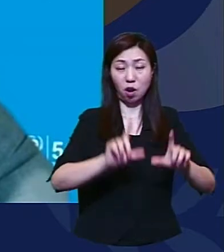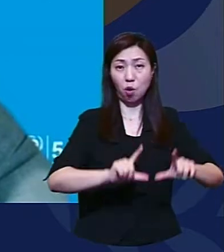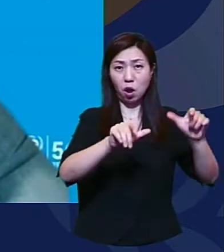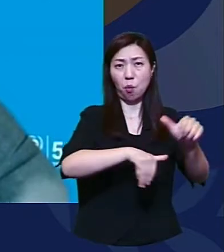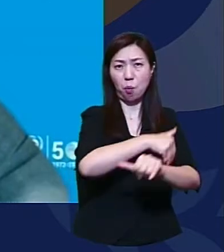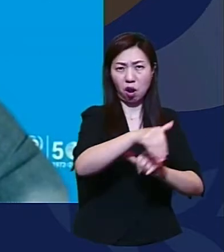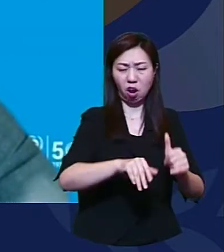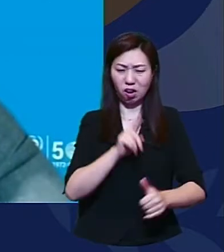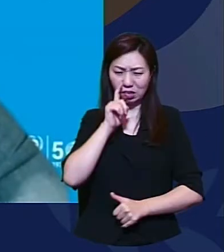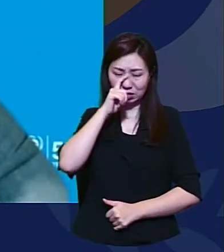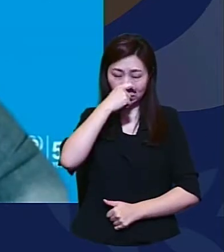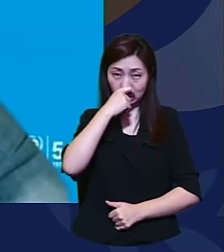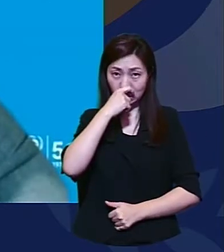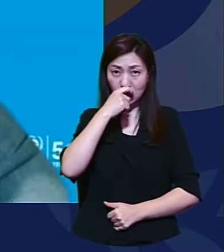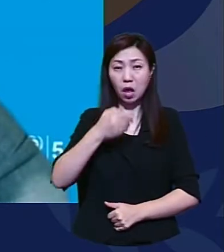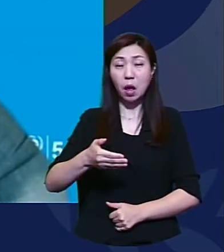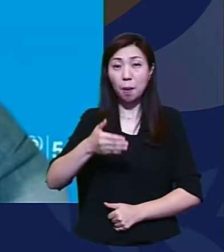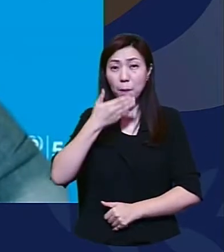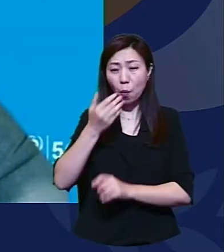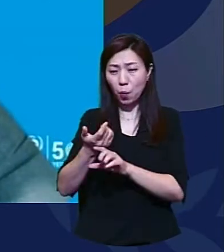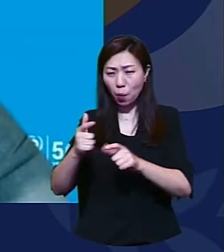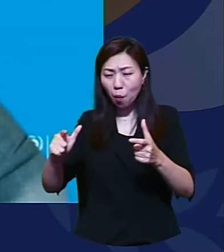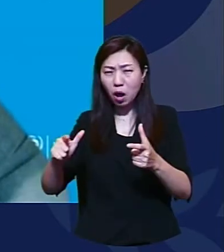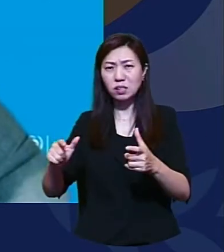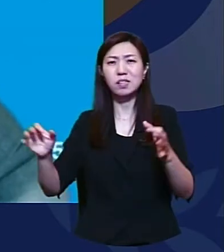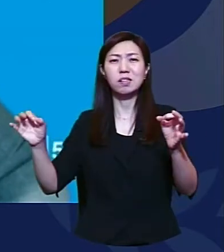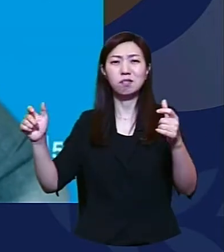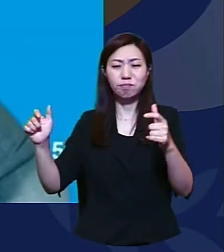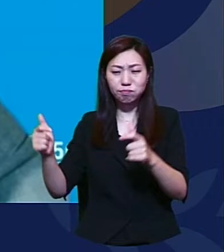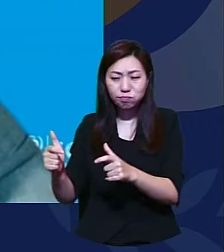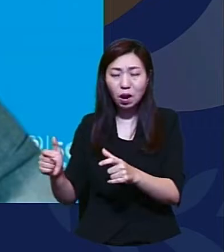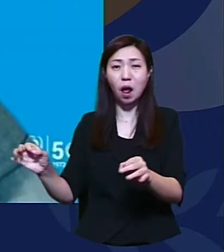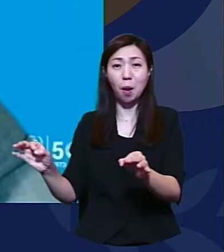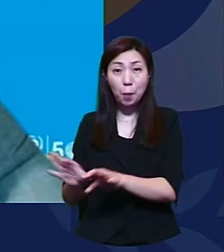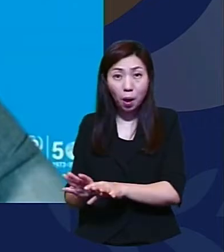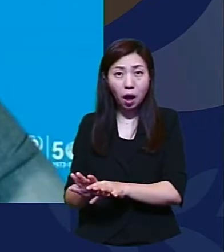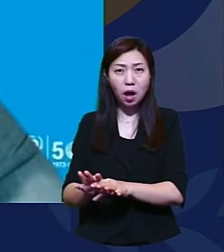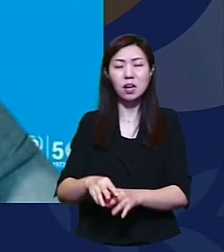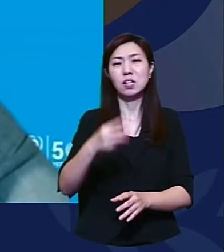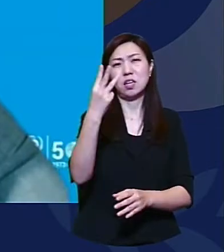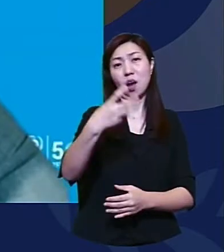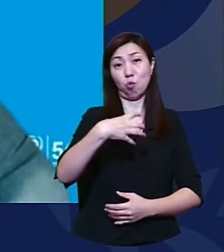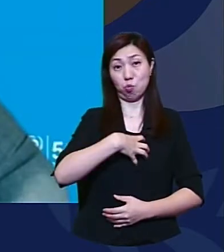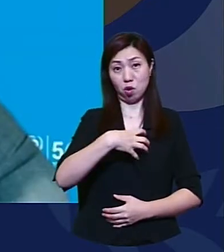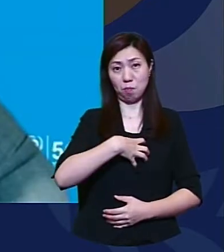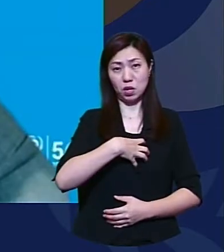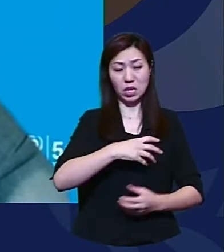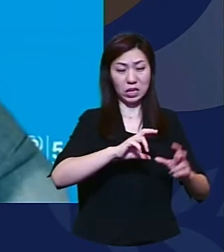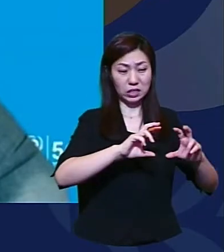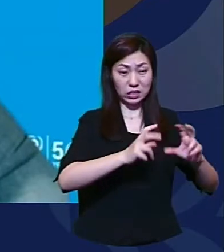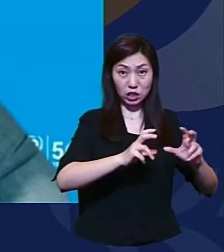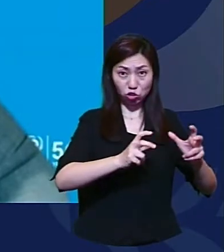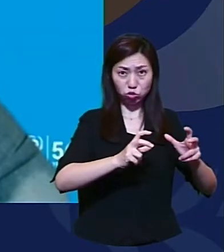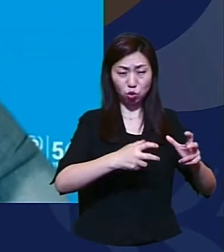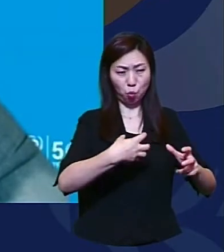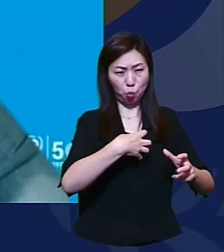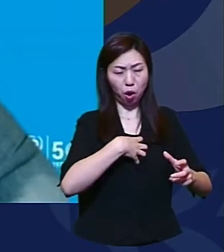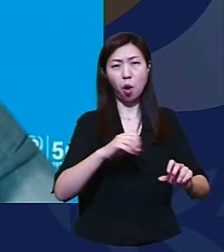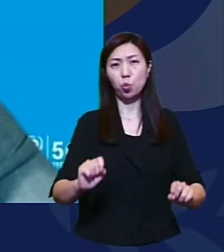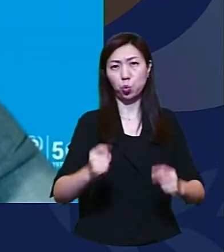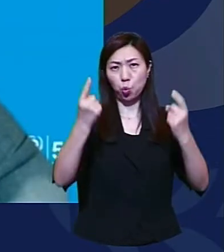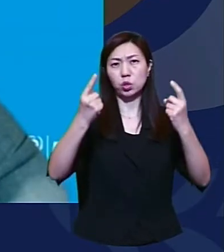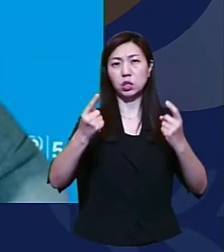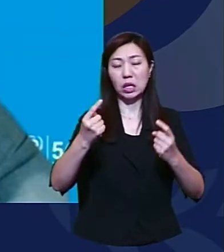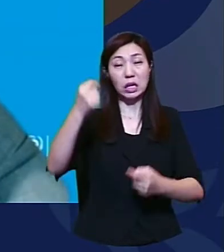change, pollution, and biodiversity loss poses an even greater existential threat to life